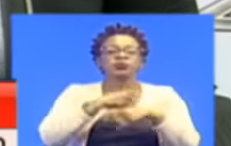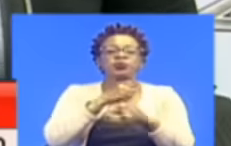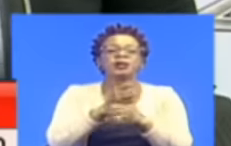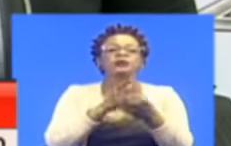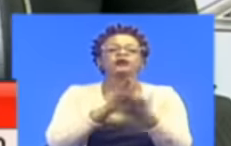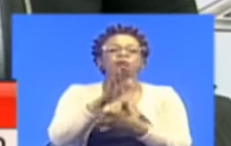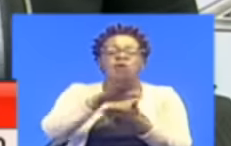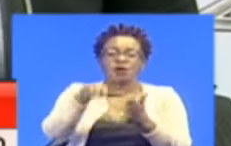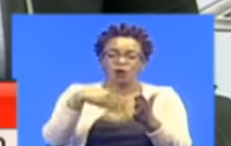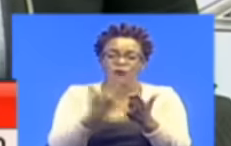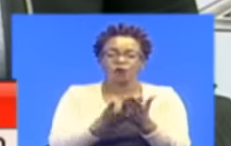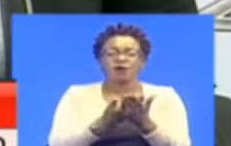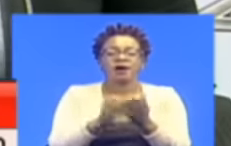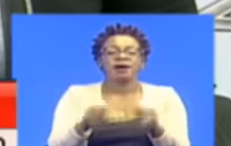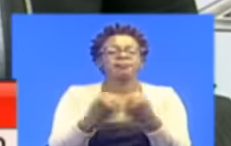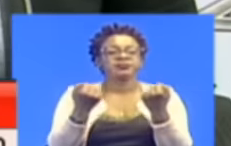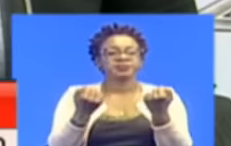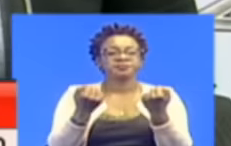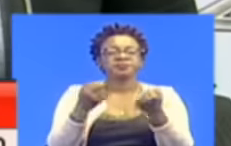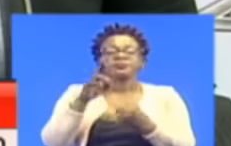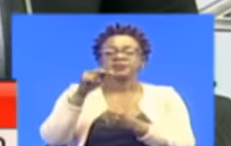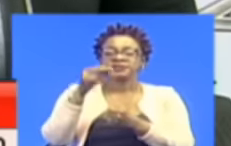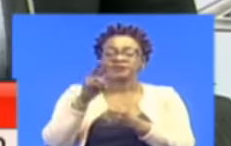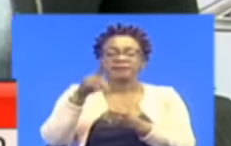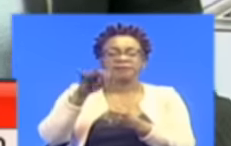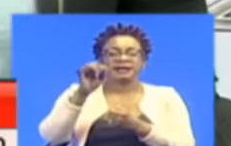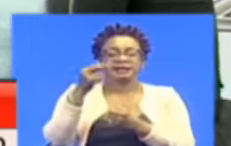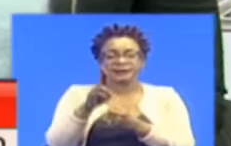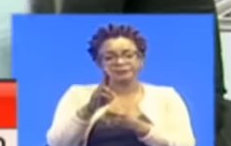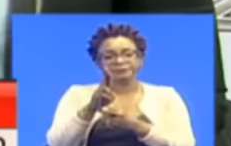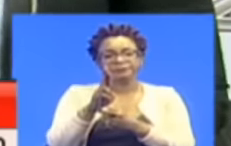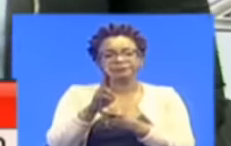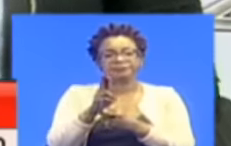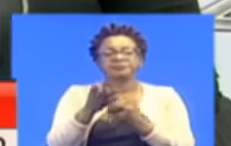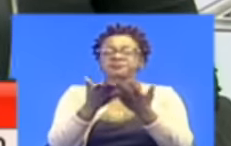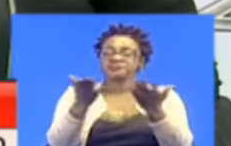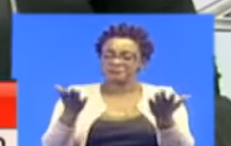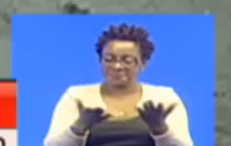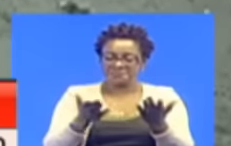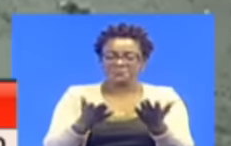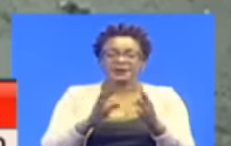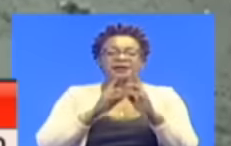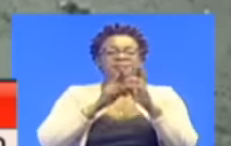all fell into place. NTV's Peter Mwangangi breaks down the ploy.